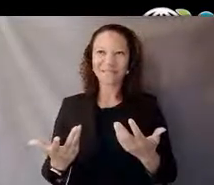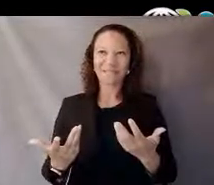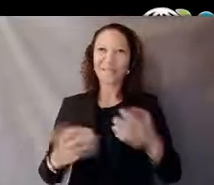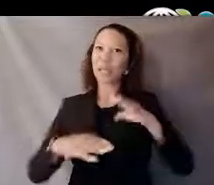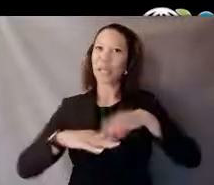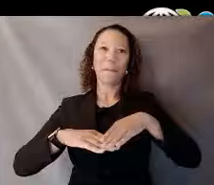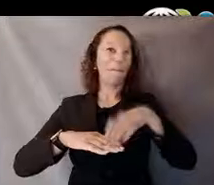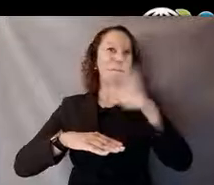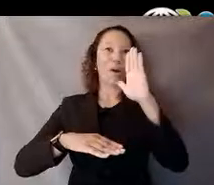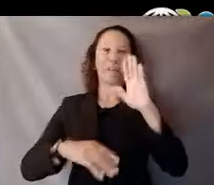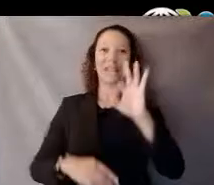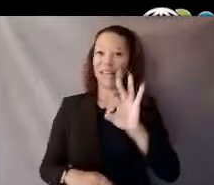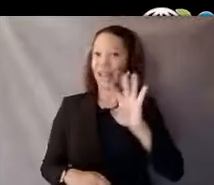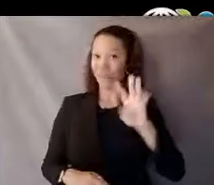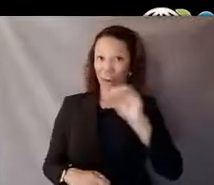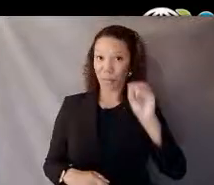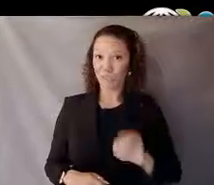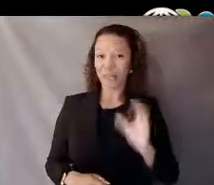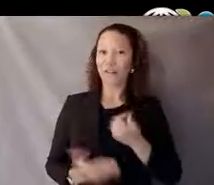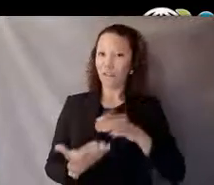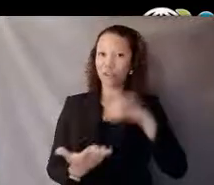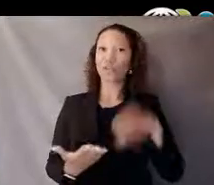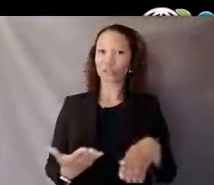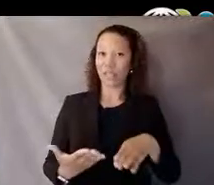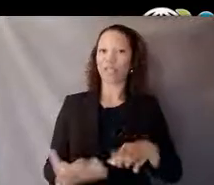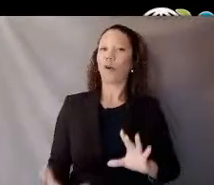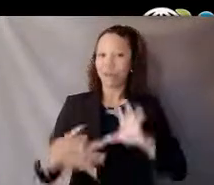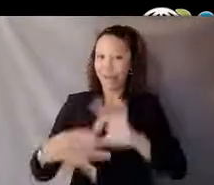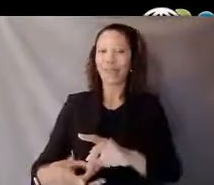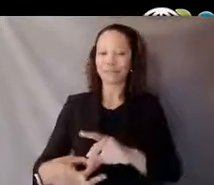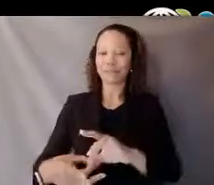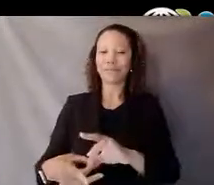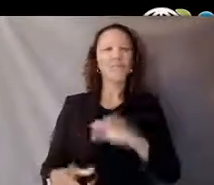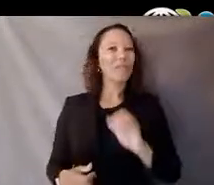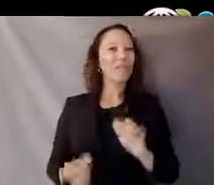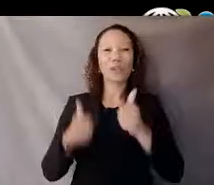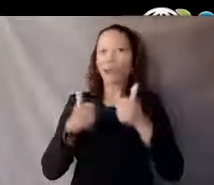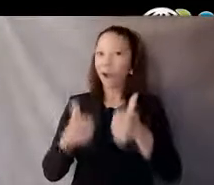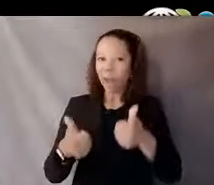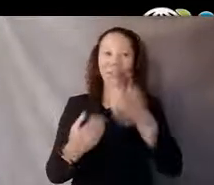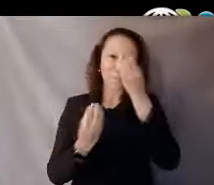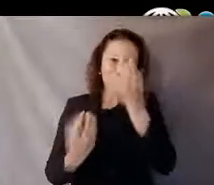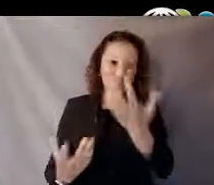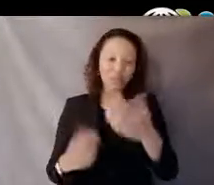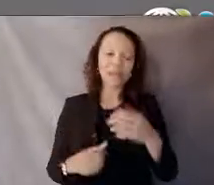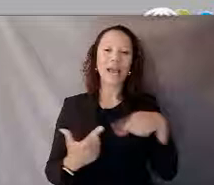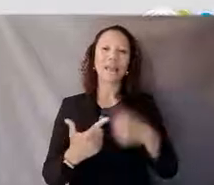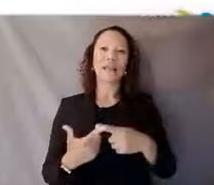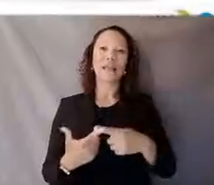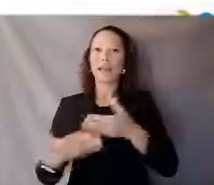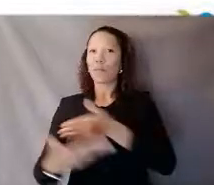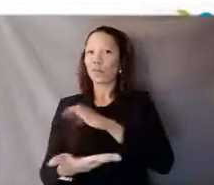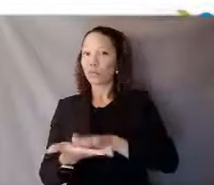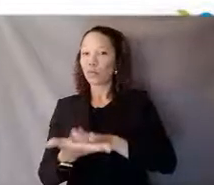more than 94% of our students are connected. So it's awesome news. And then for preschool and